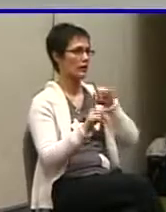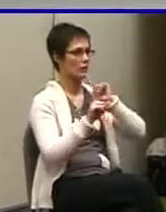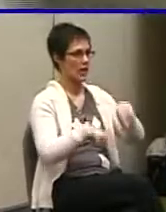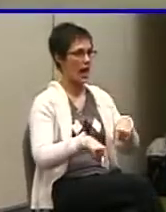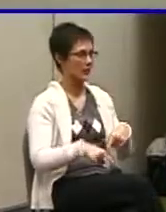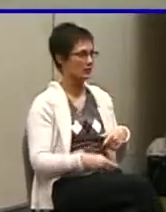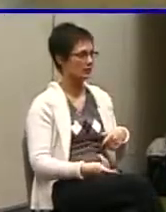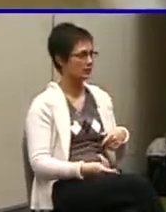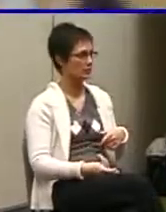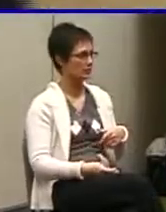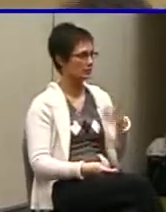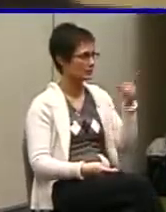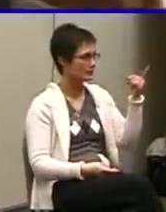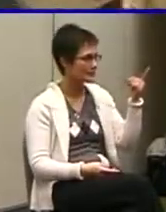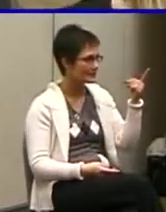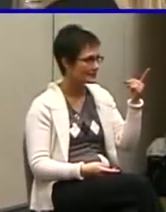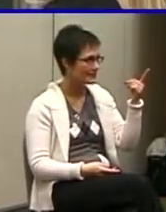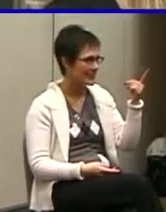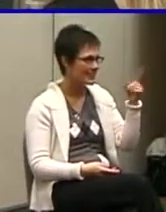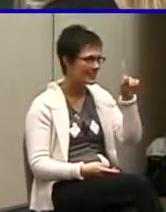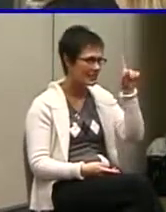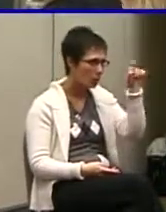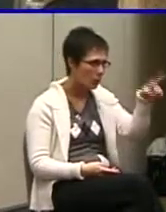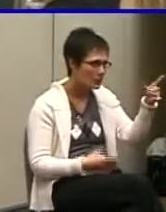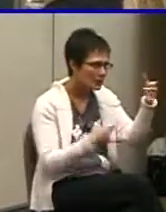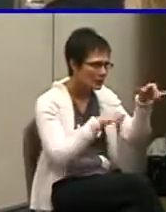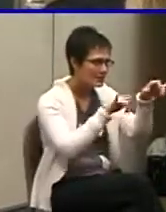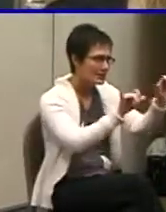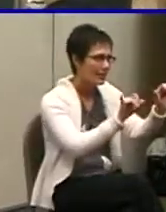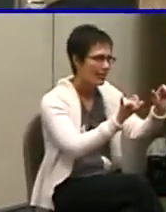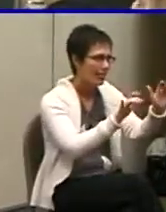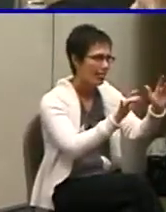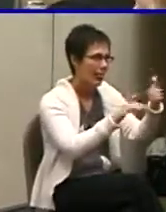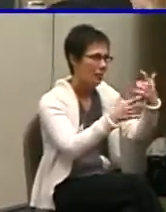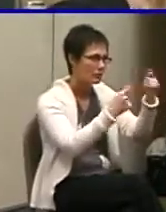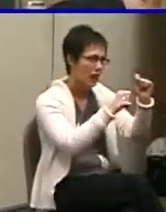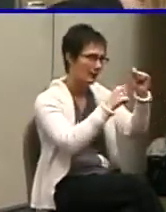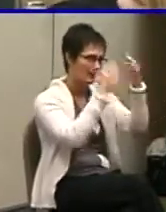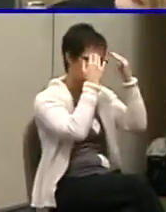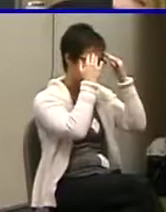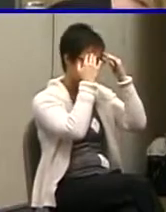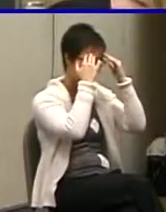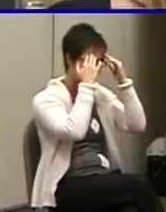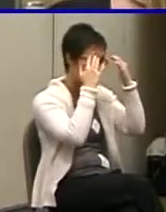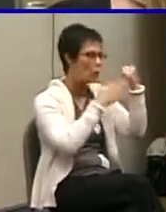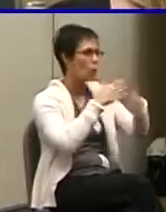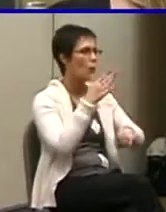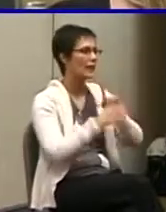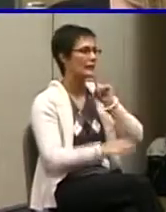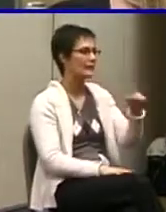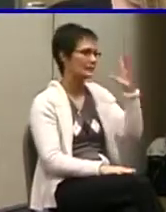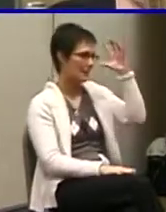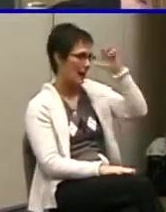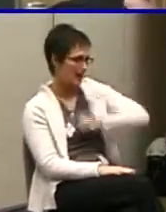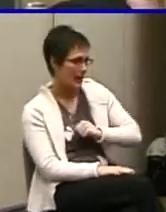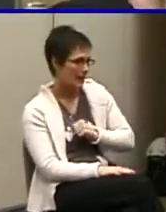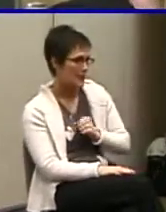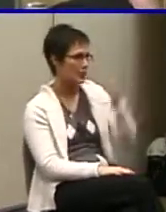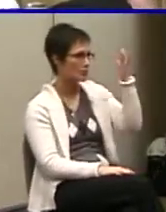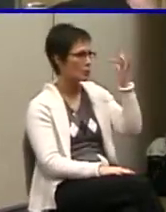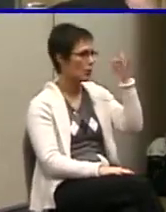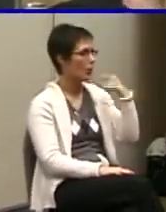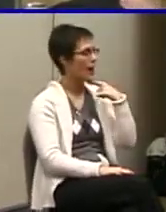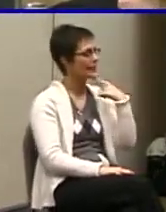the question still, I'm trying to think about, I think the question still is like, what is the hypothesis? And do I say then, as an example, with